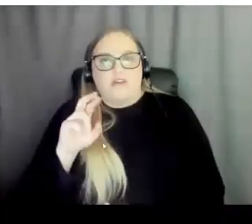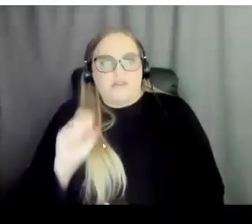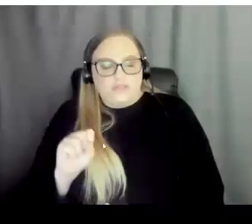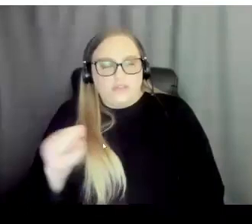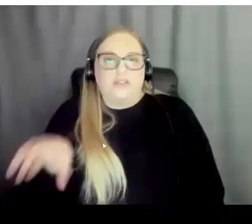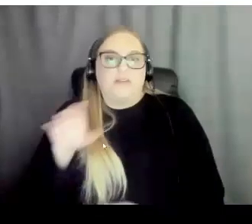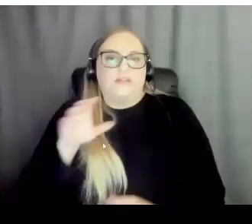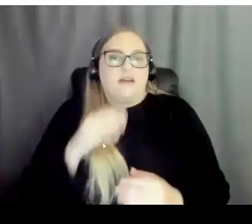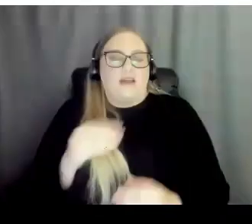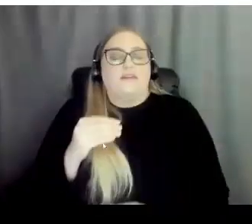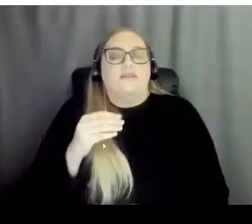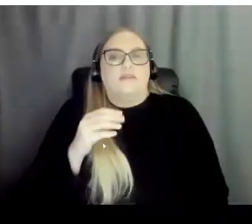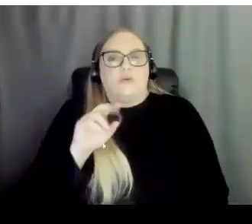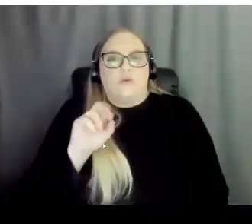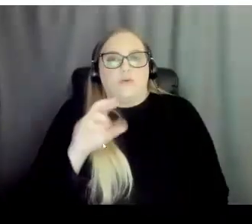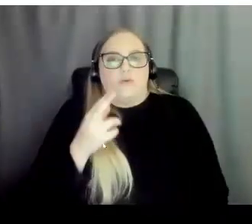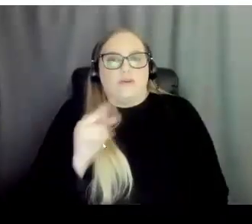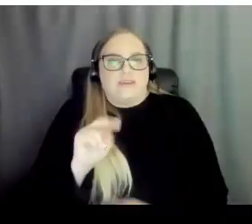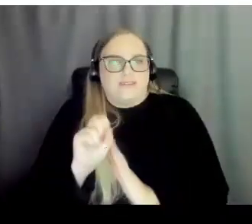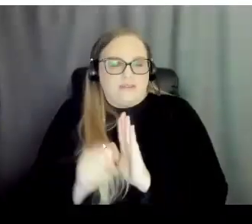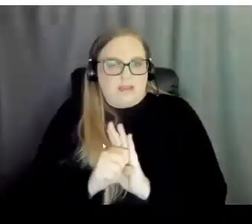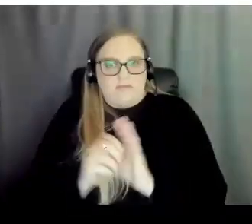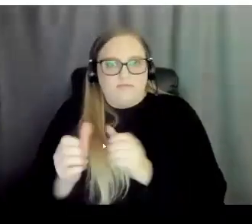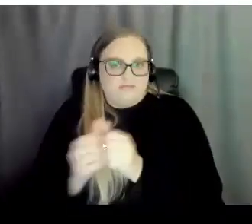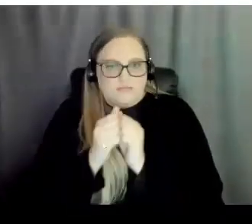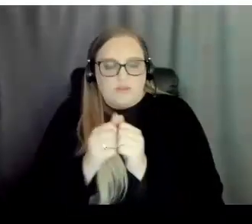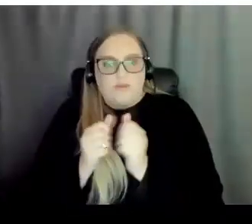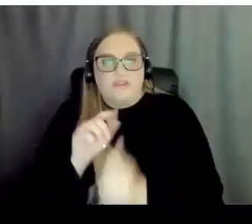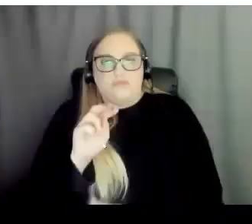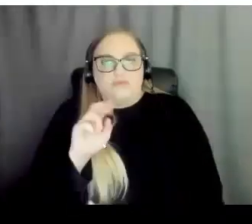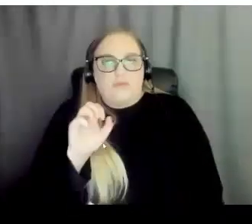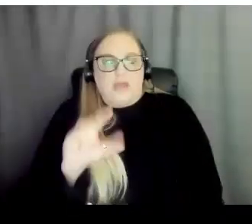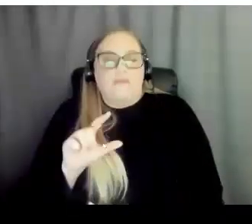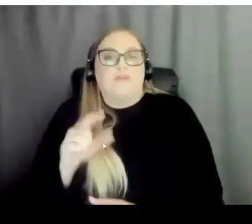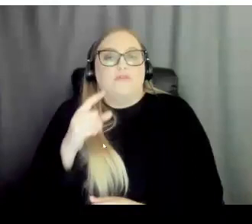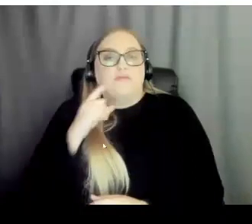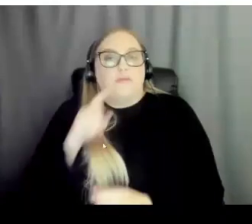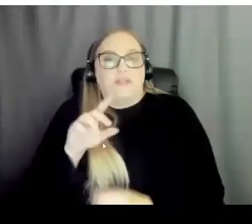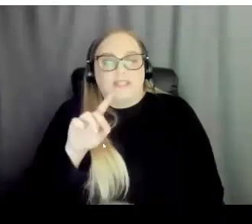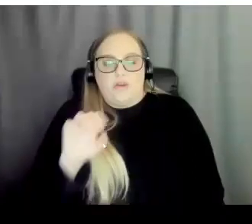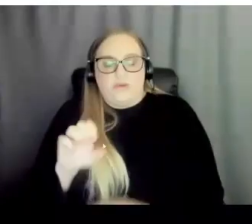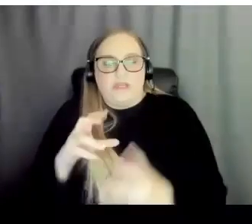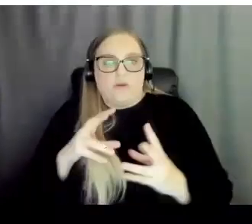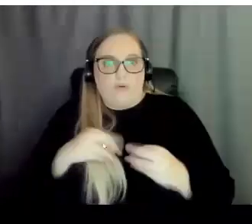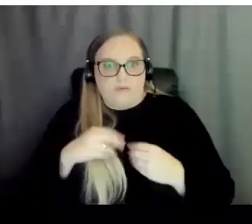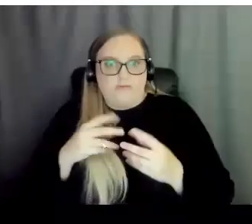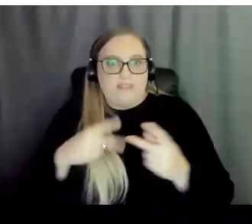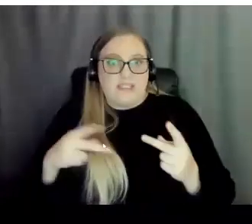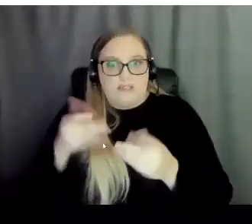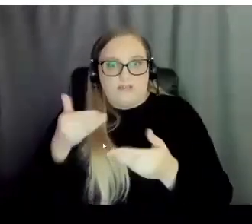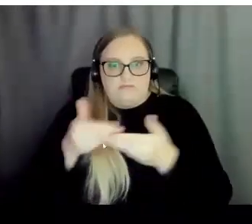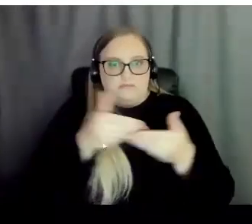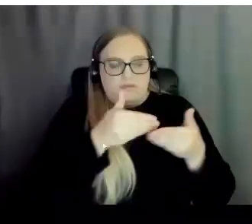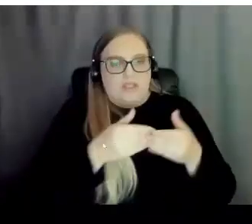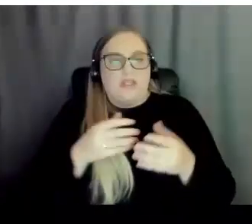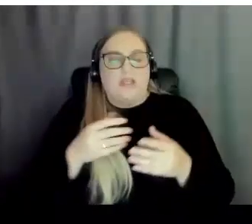engage communities and tribal nations near existing DOE-owned nuclear waste management facilities. They will foster mutual learning to understand the